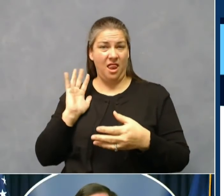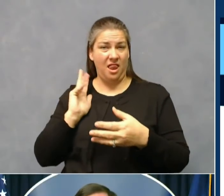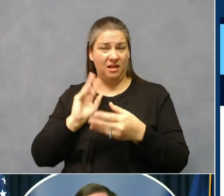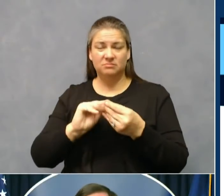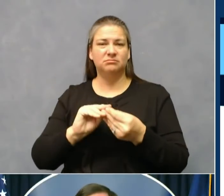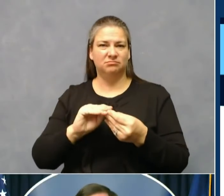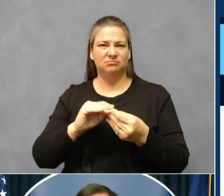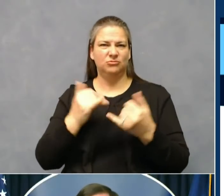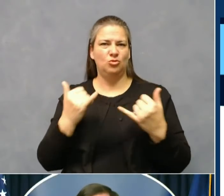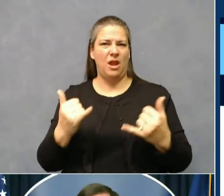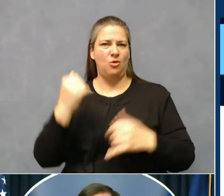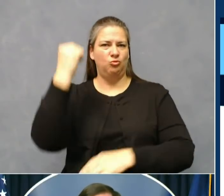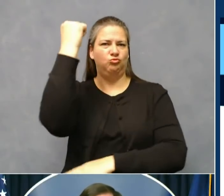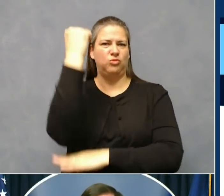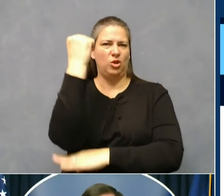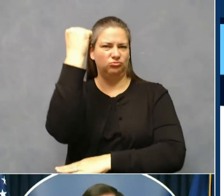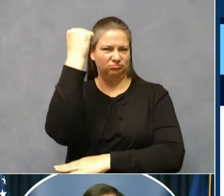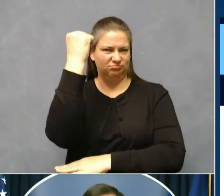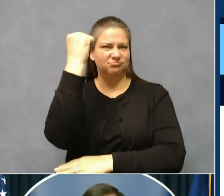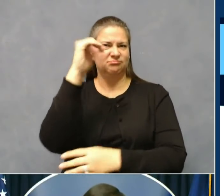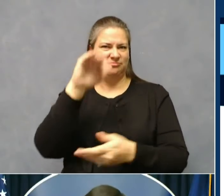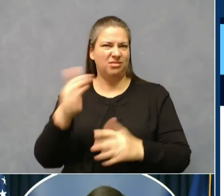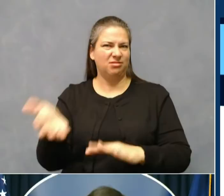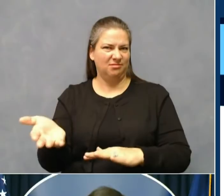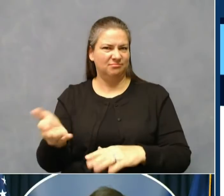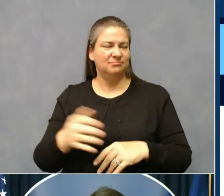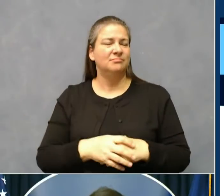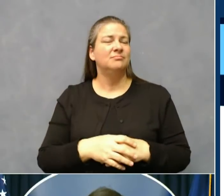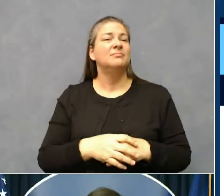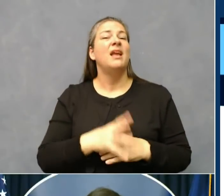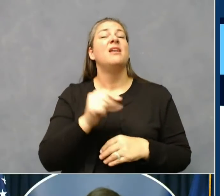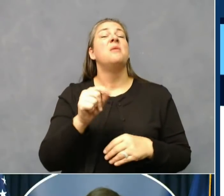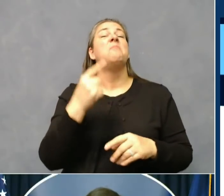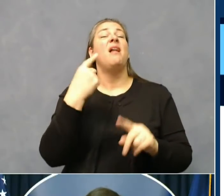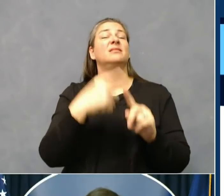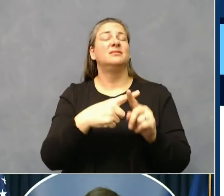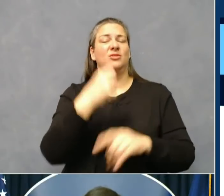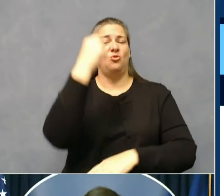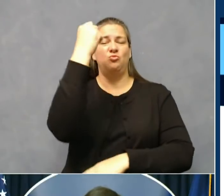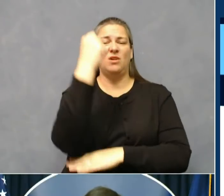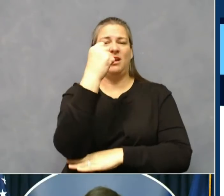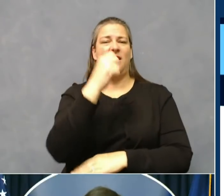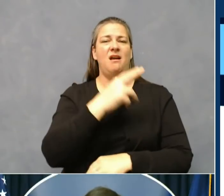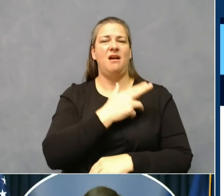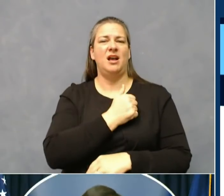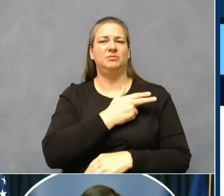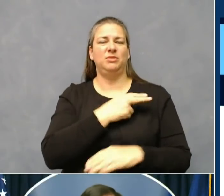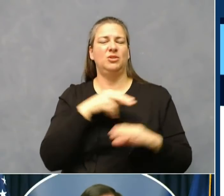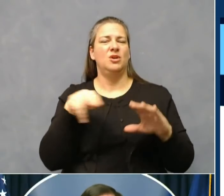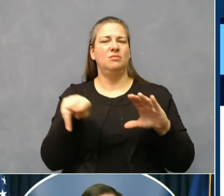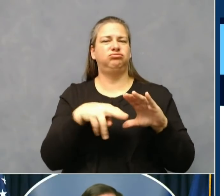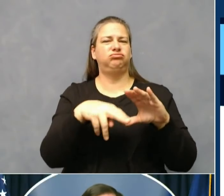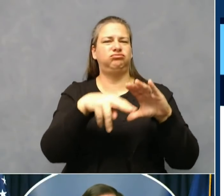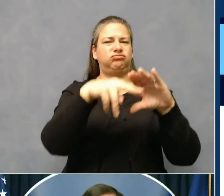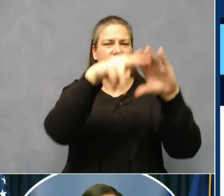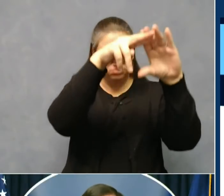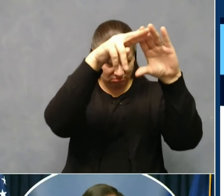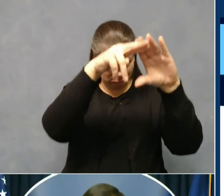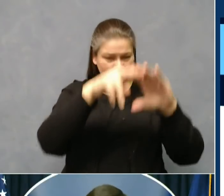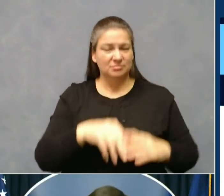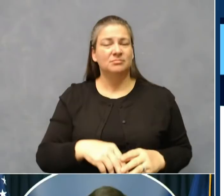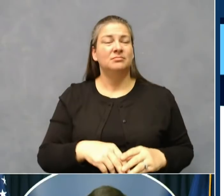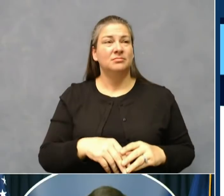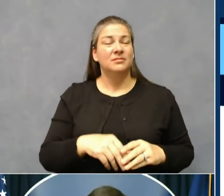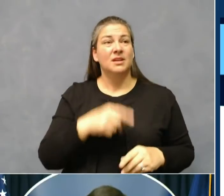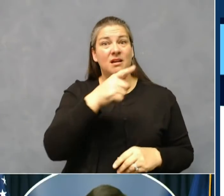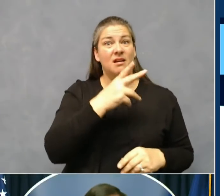of hospitalizations across America, meaning that the record we saw today of deaths in the United States